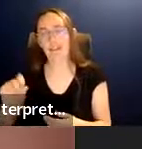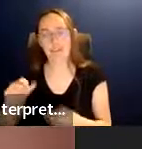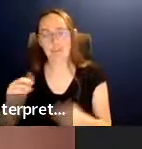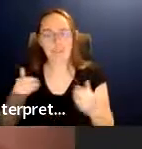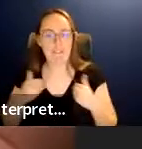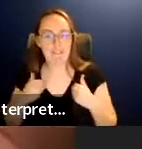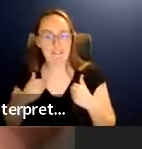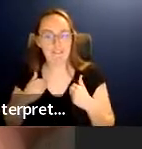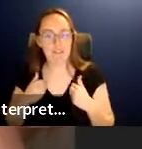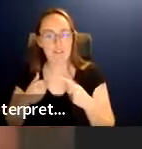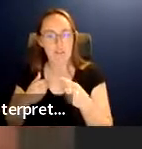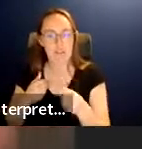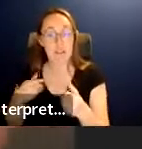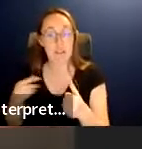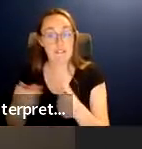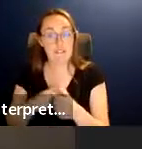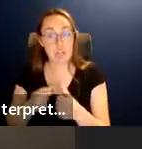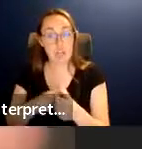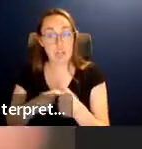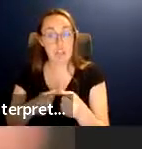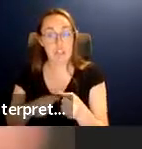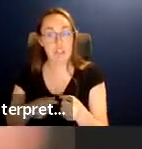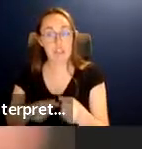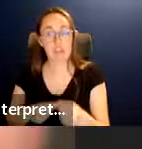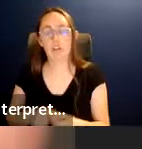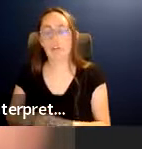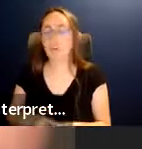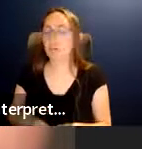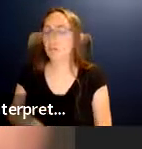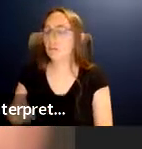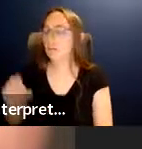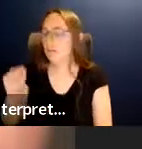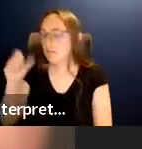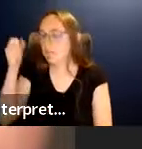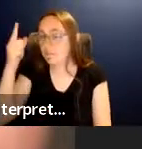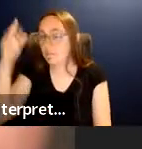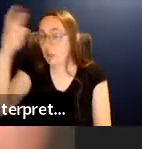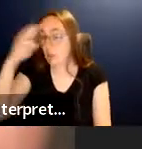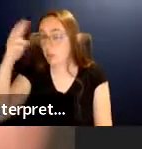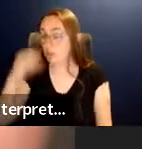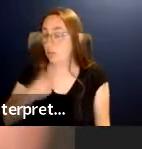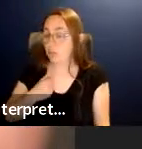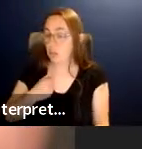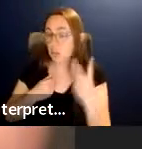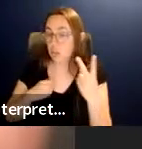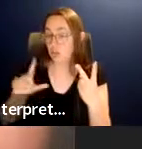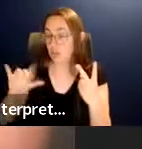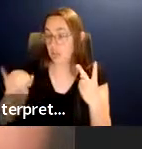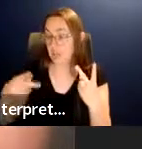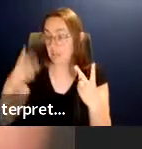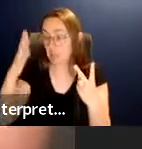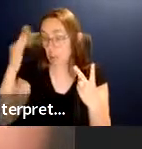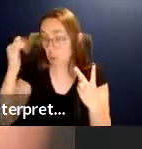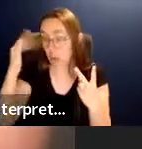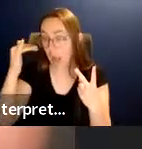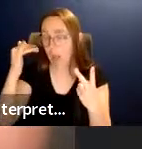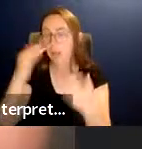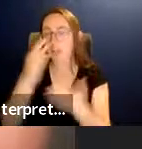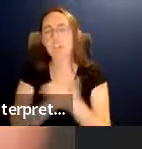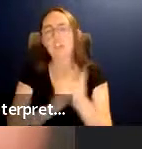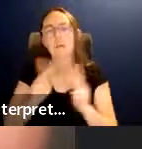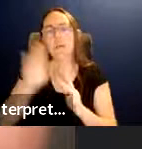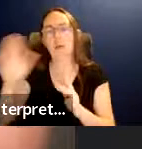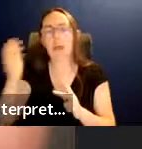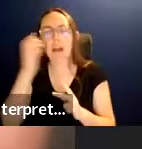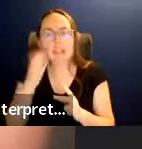So this first lip. So the reason you have two lips is that some people's cell phones